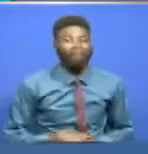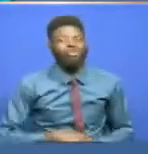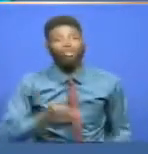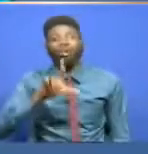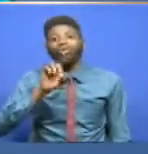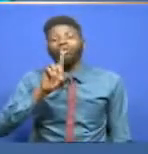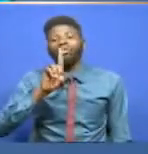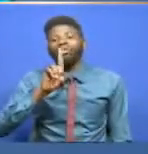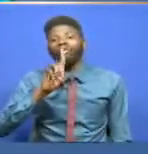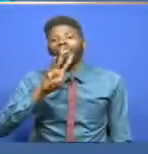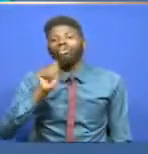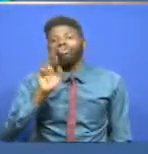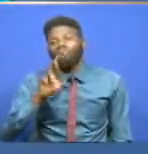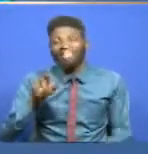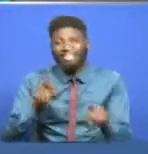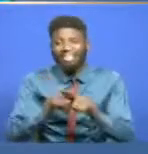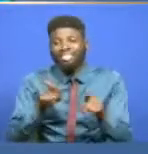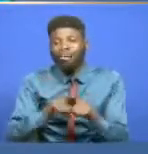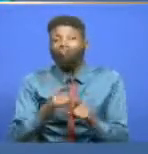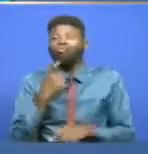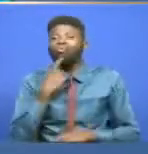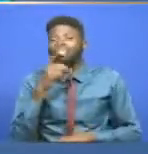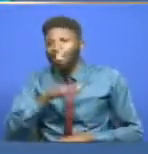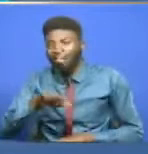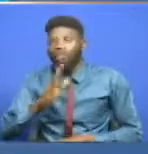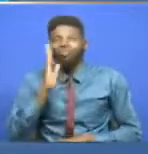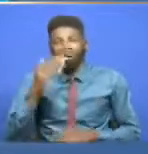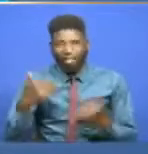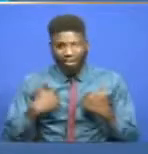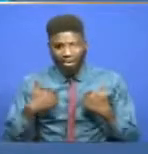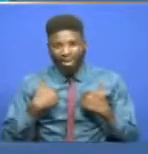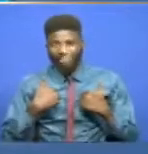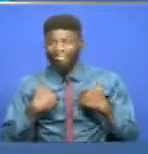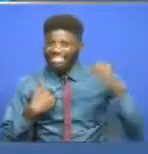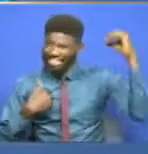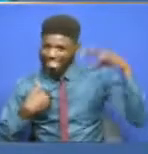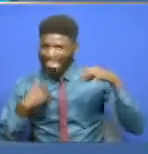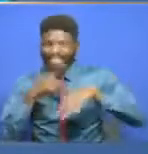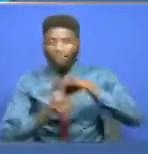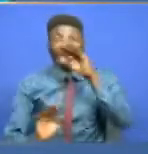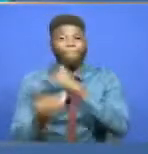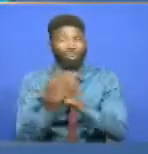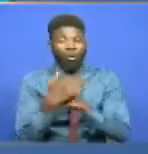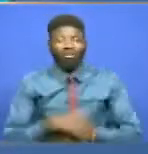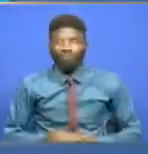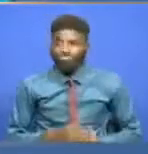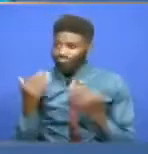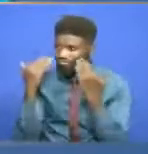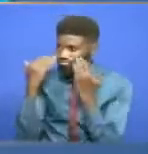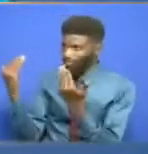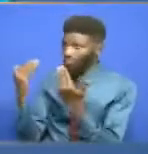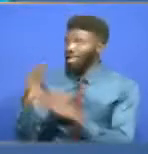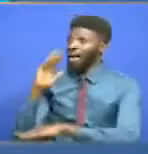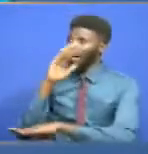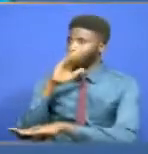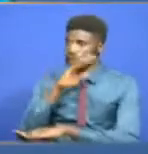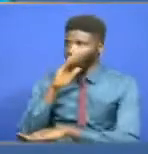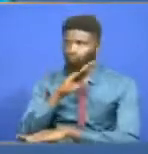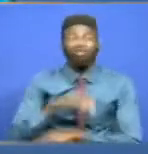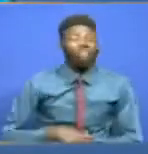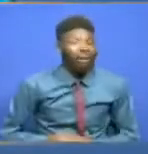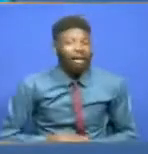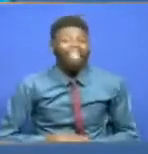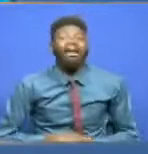and the Lake Turkana Basin will also be having sunny intervals in the morning as well. I'll take a look at the afternoon now, where Kisumu,